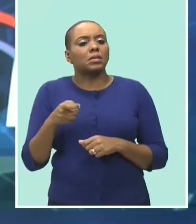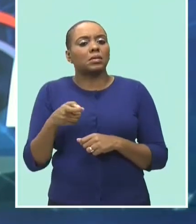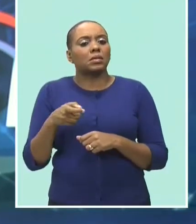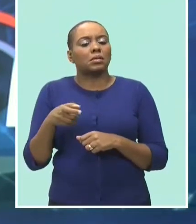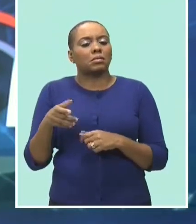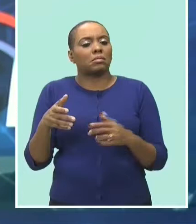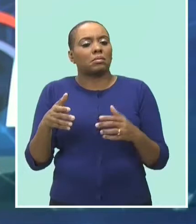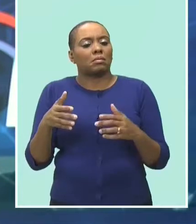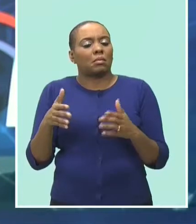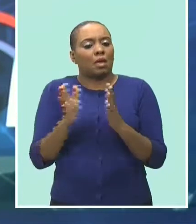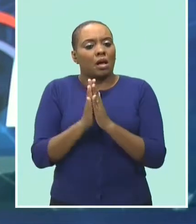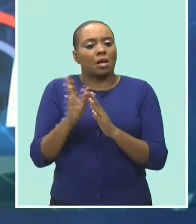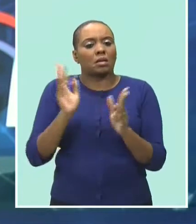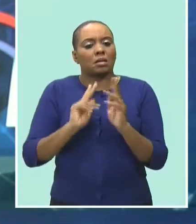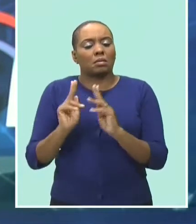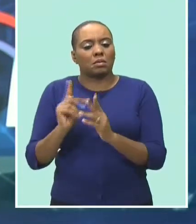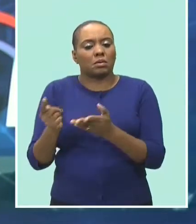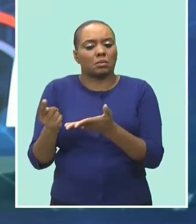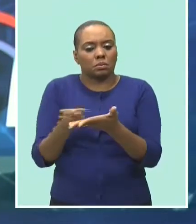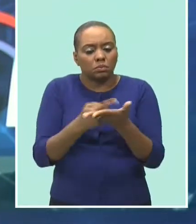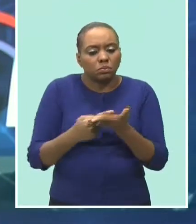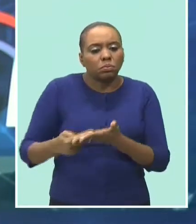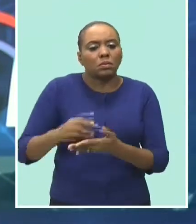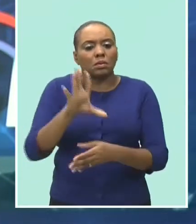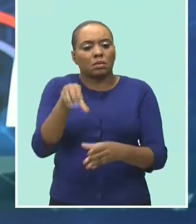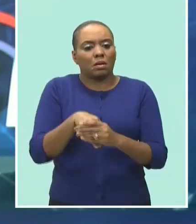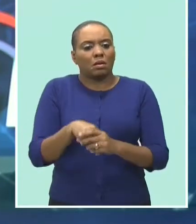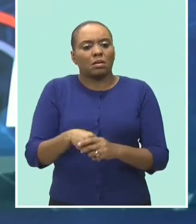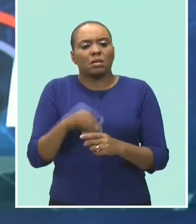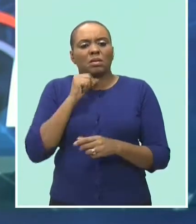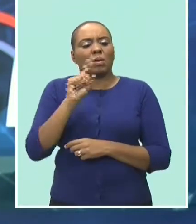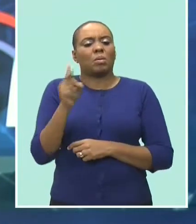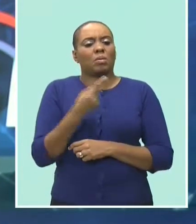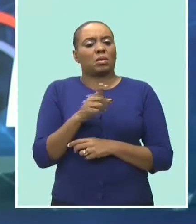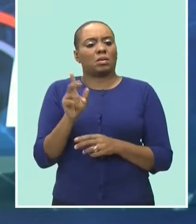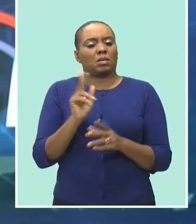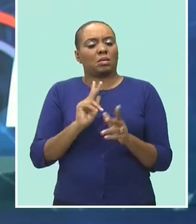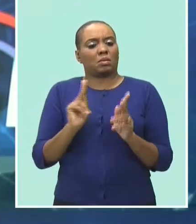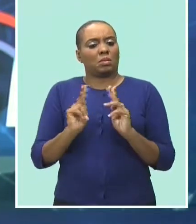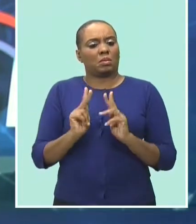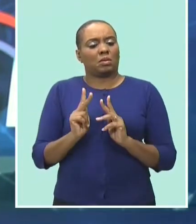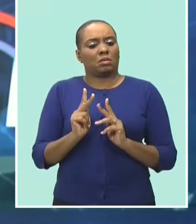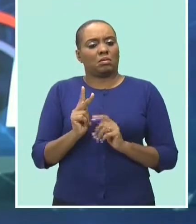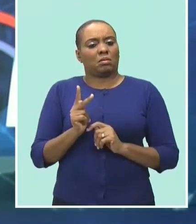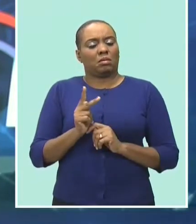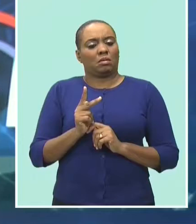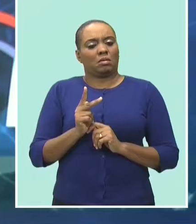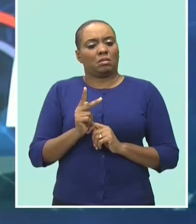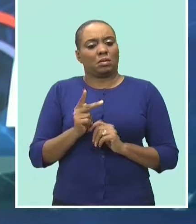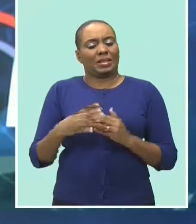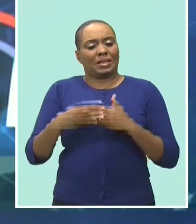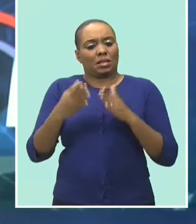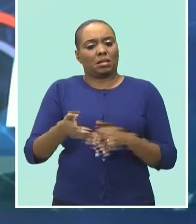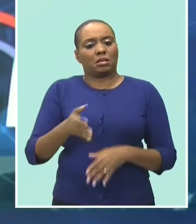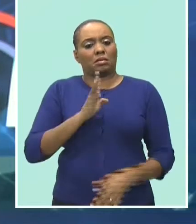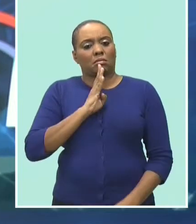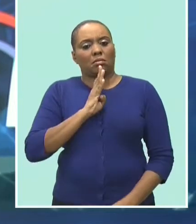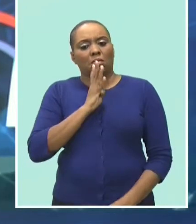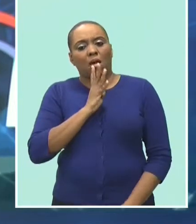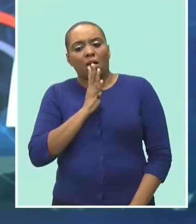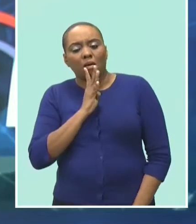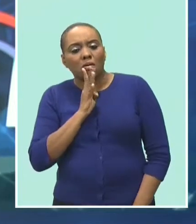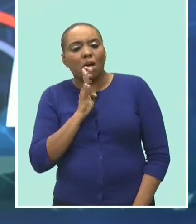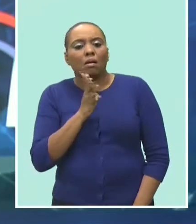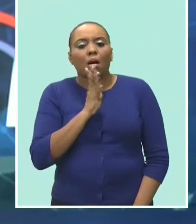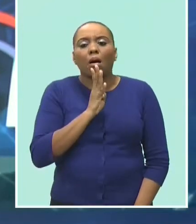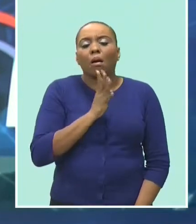that these fora not be perceived as mere talk shops but accepted as being solutions oriented, they need to be seen as having